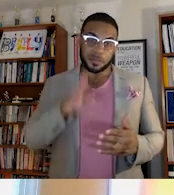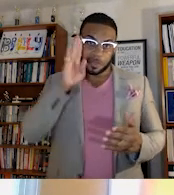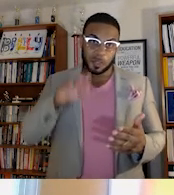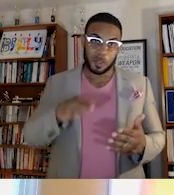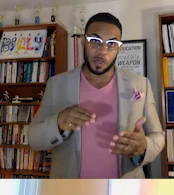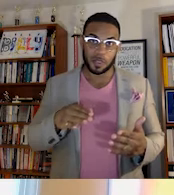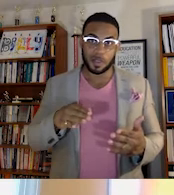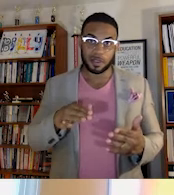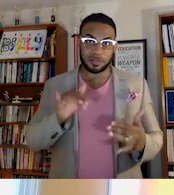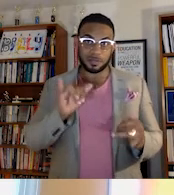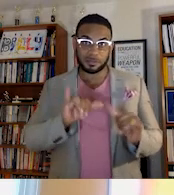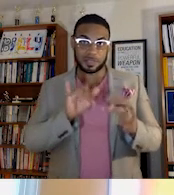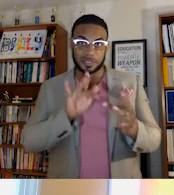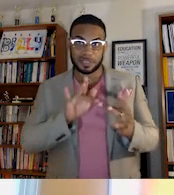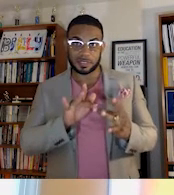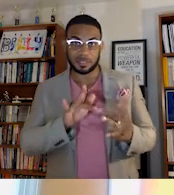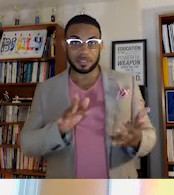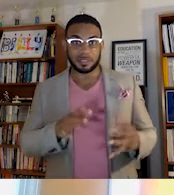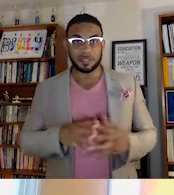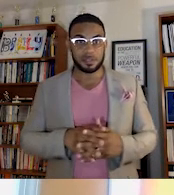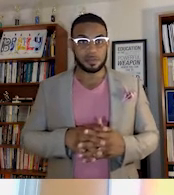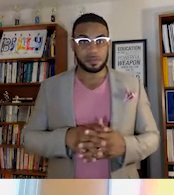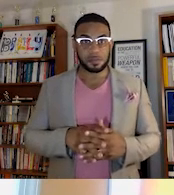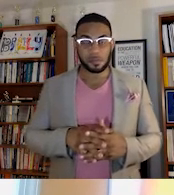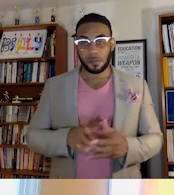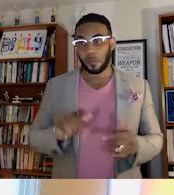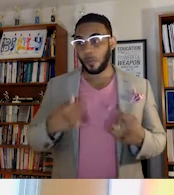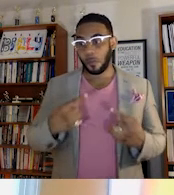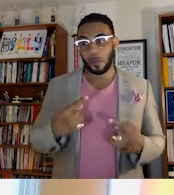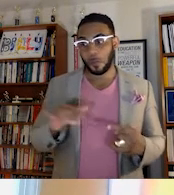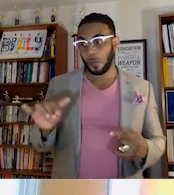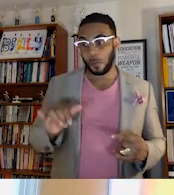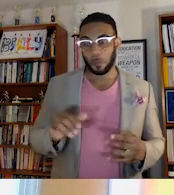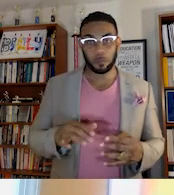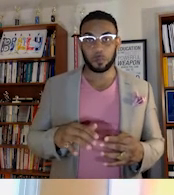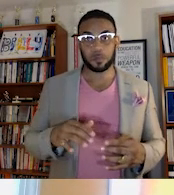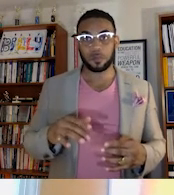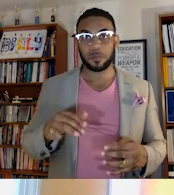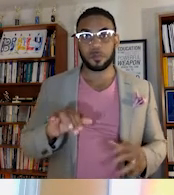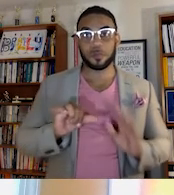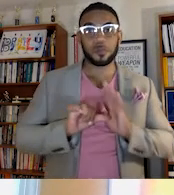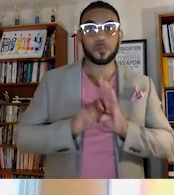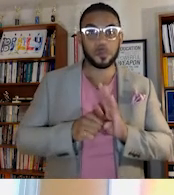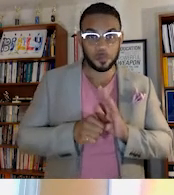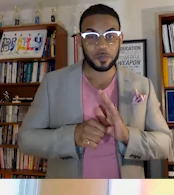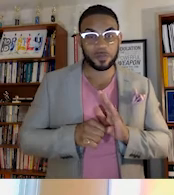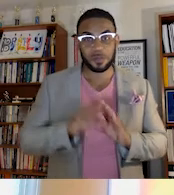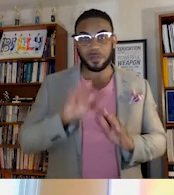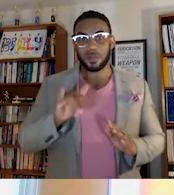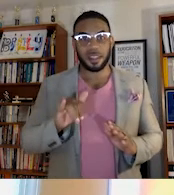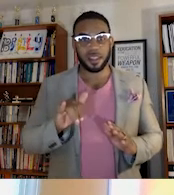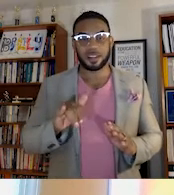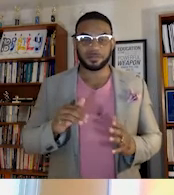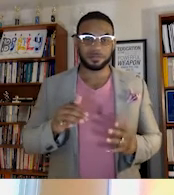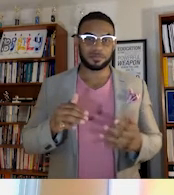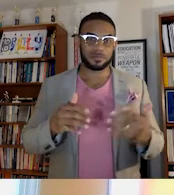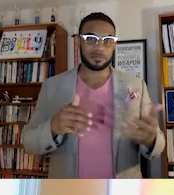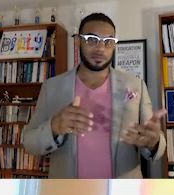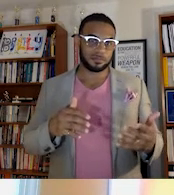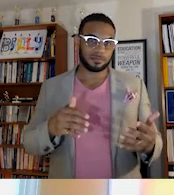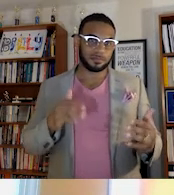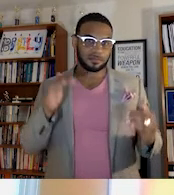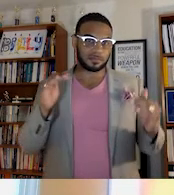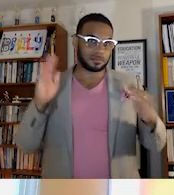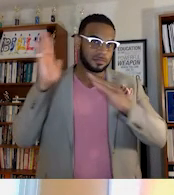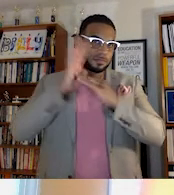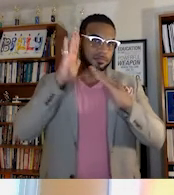we stayed in touch, and I've been like ever impressed by the heights